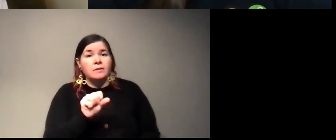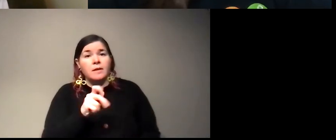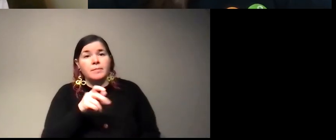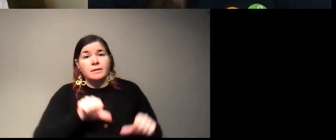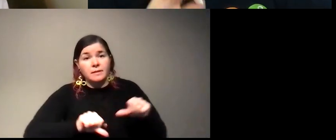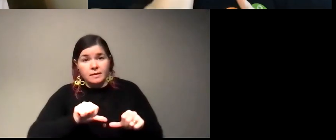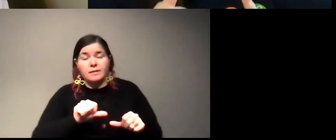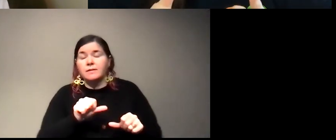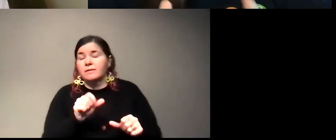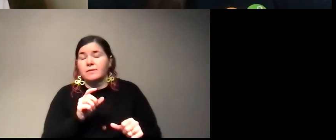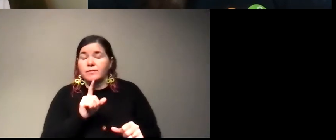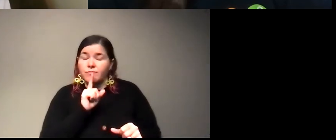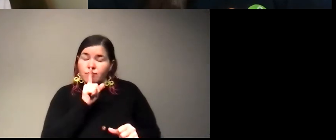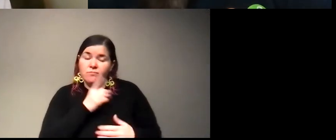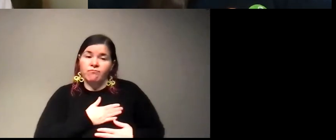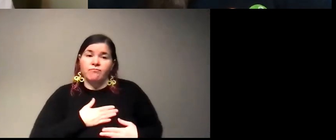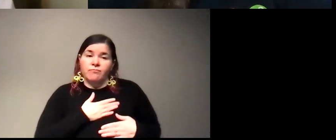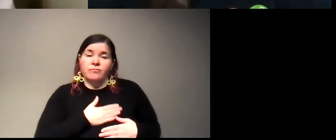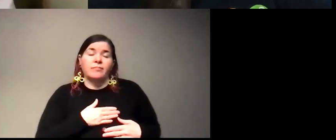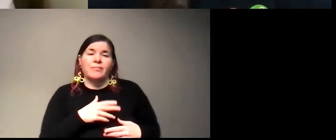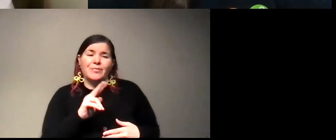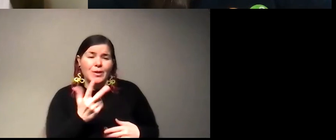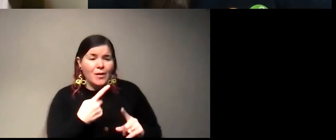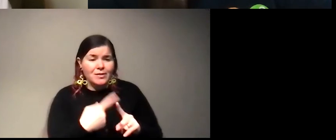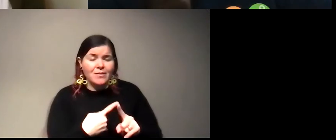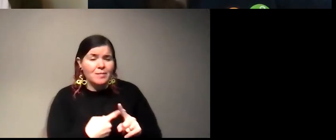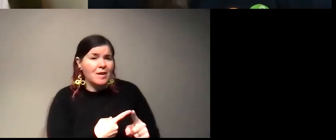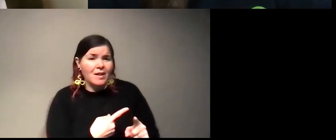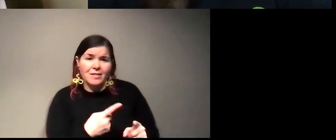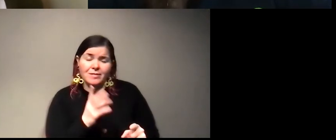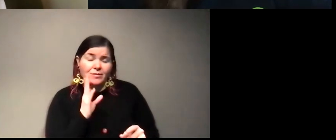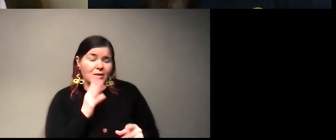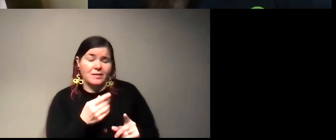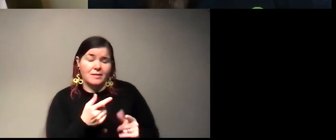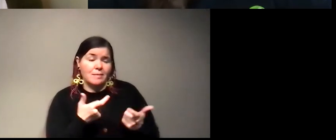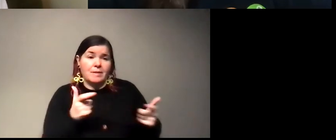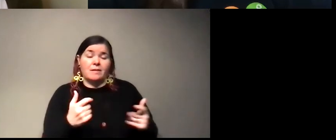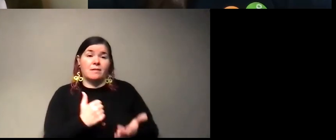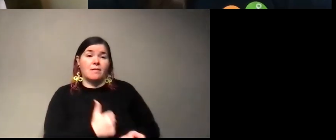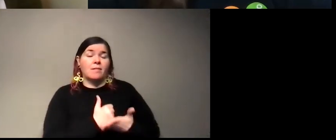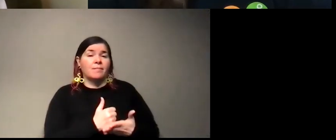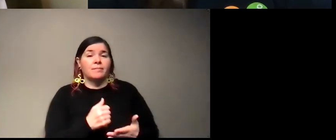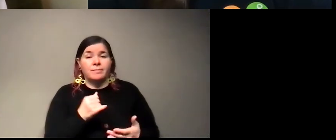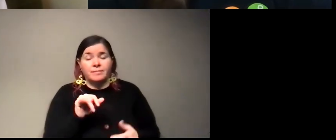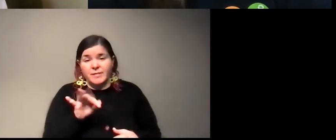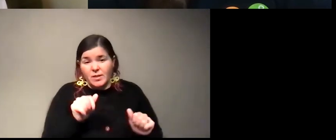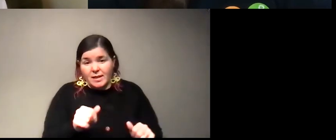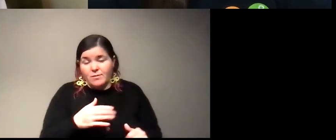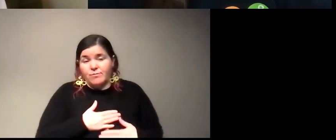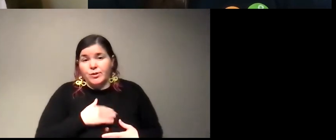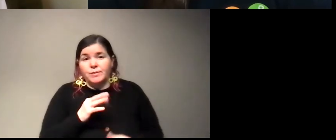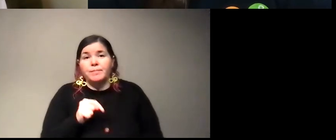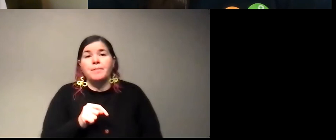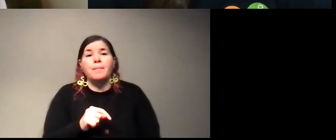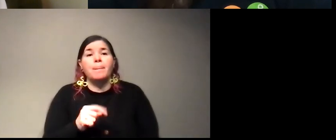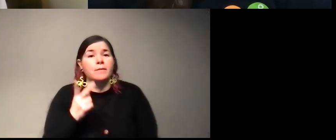patreon.com/skypeascientist, that would be super appreciated. Just $3 a month even is huge for us. So if you can do that, we would really, really appreciate it.